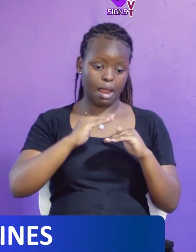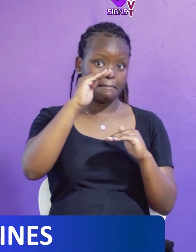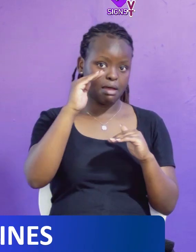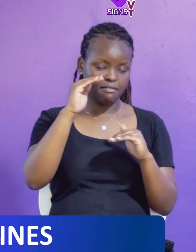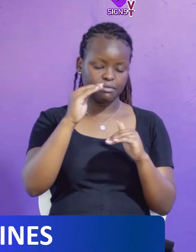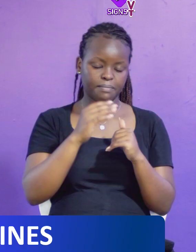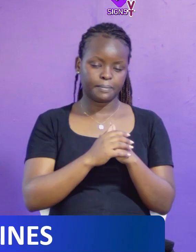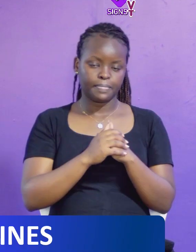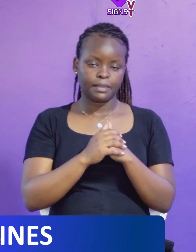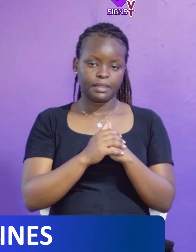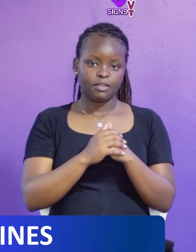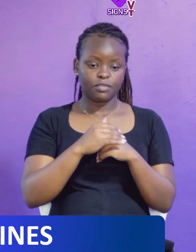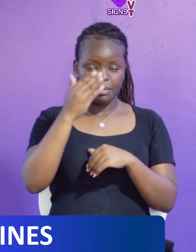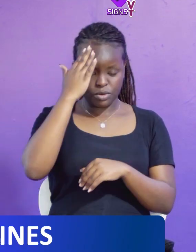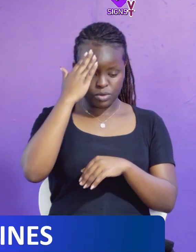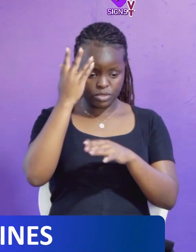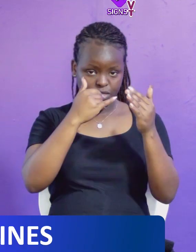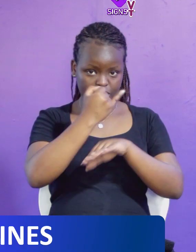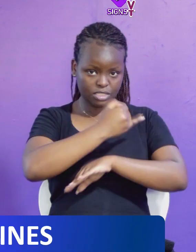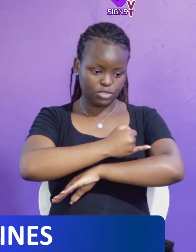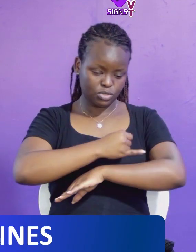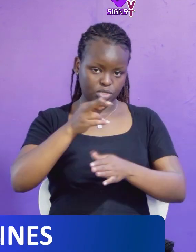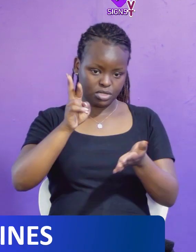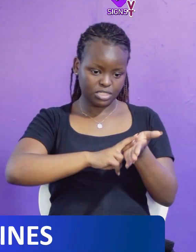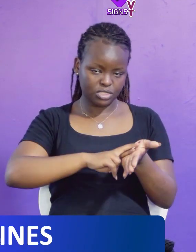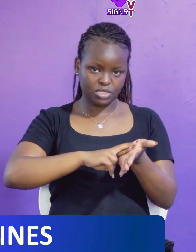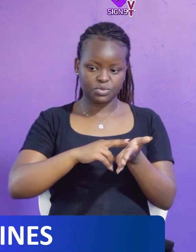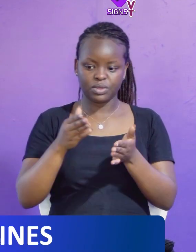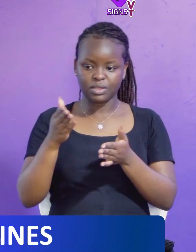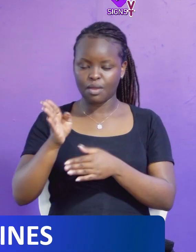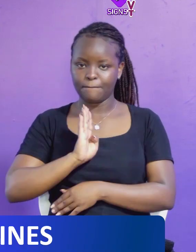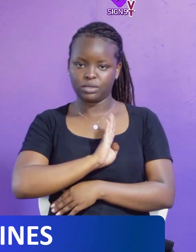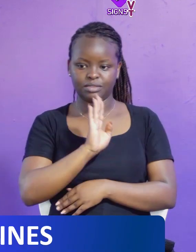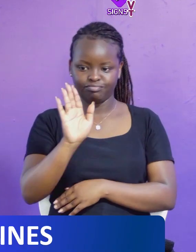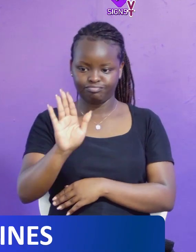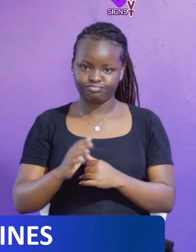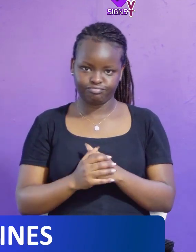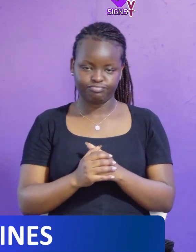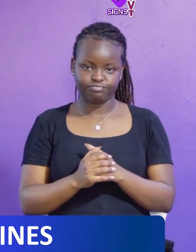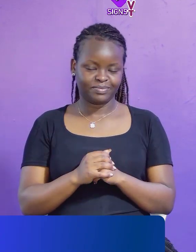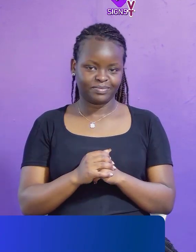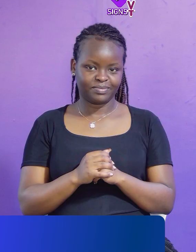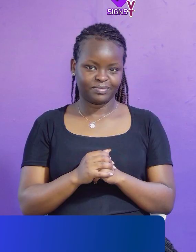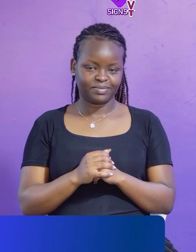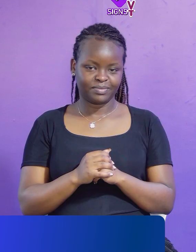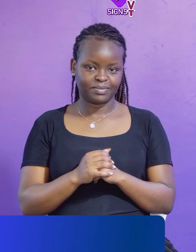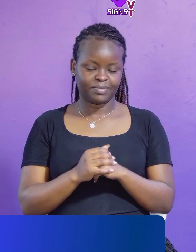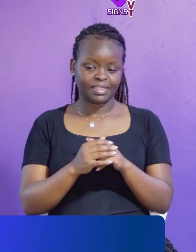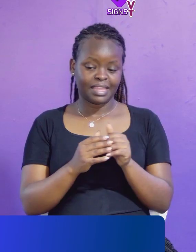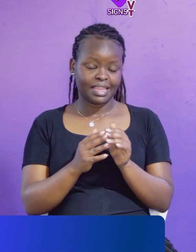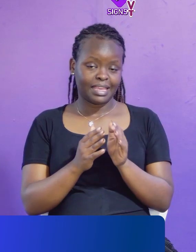recognized institution, and be registered with the relevant statutory bodies where applicable. This